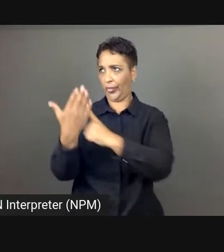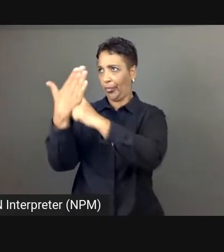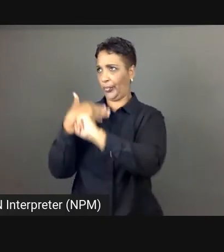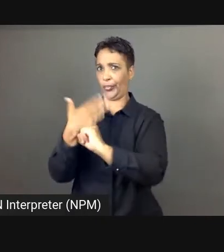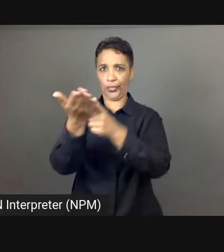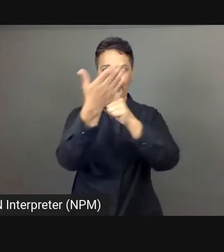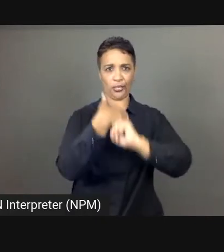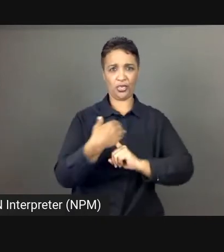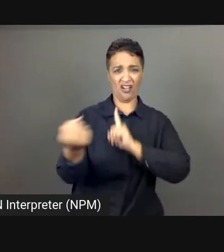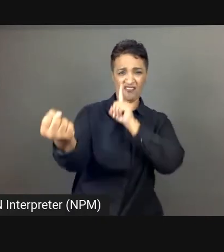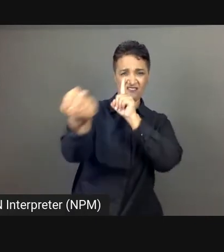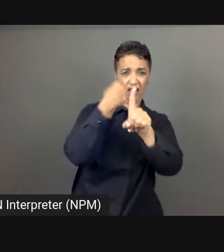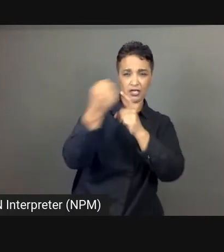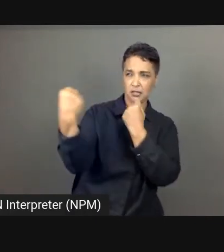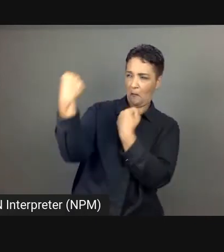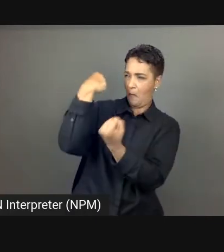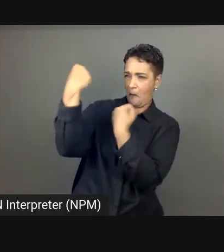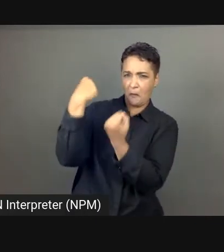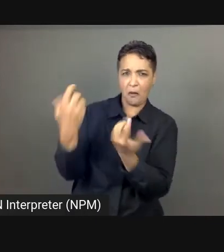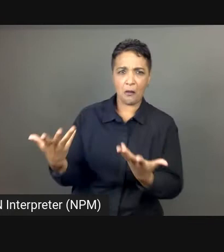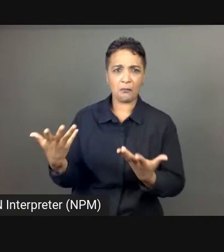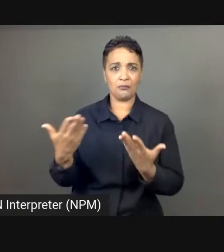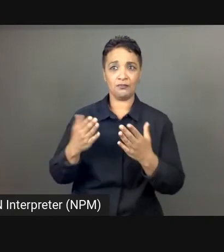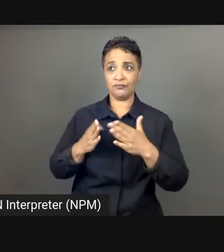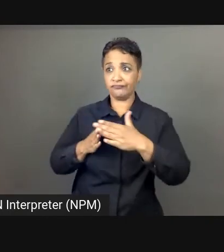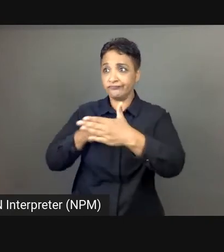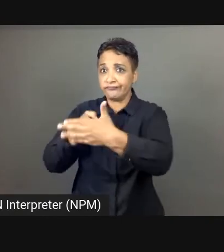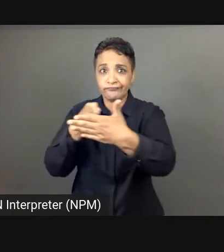down the street, accessing services, and so forth.